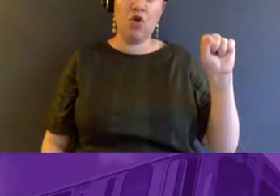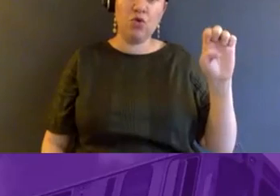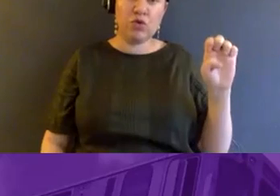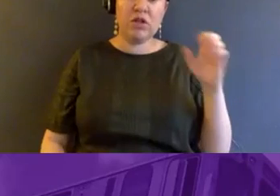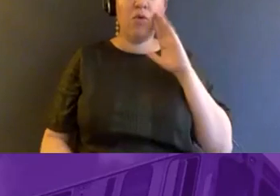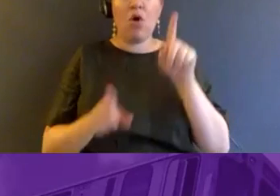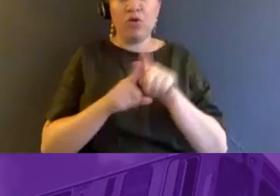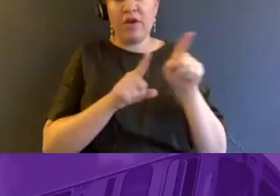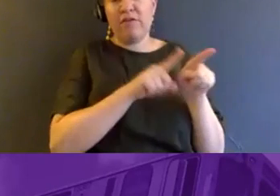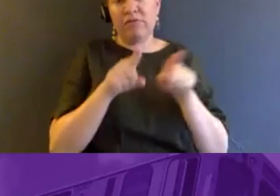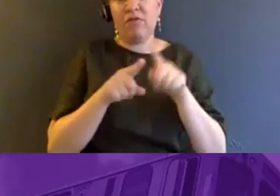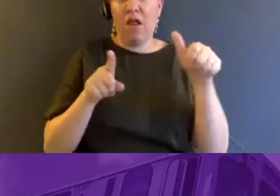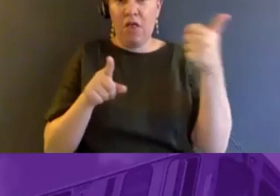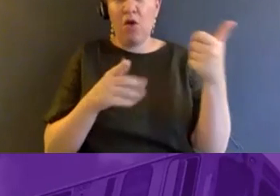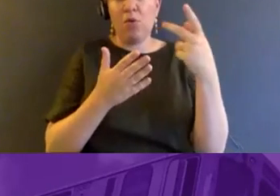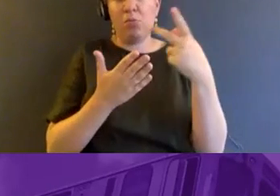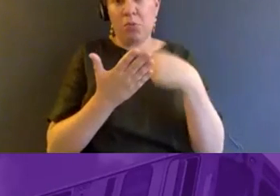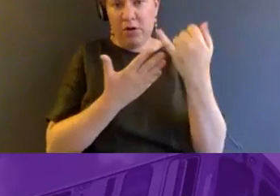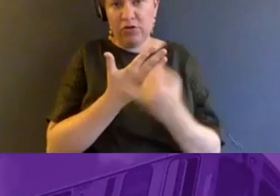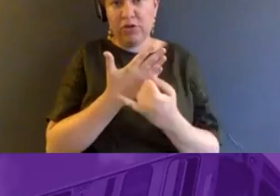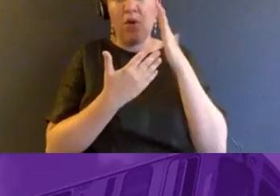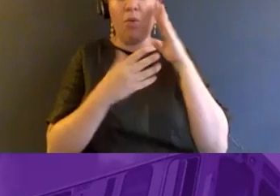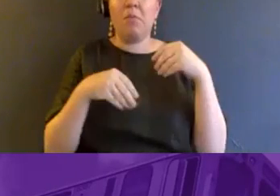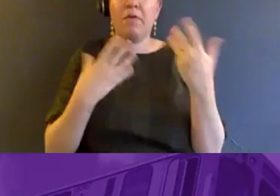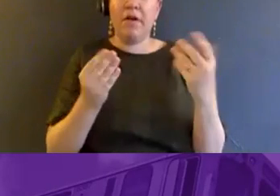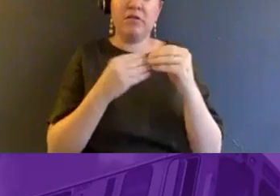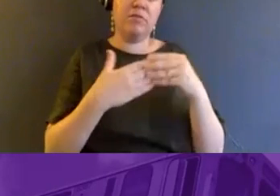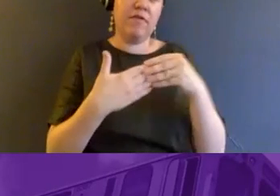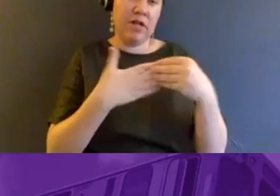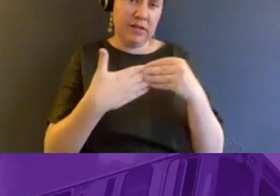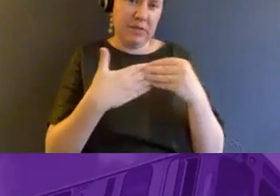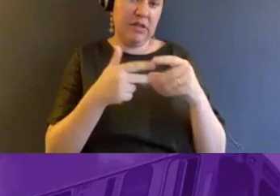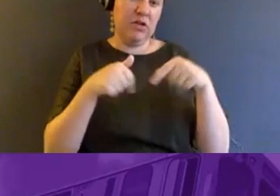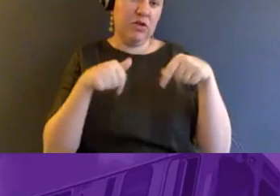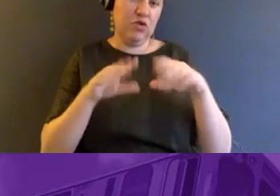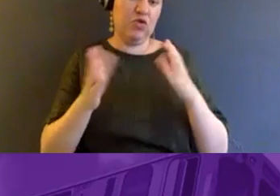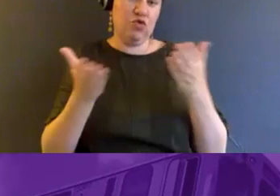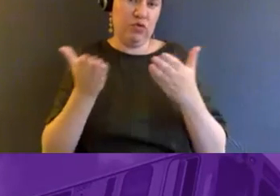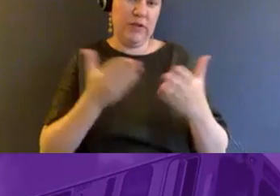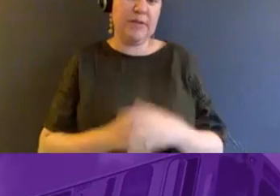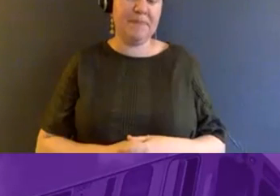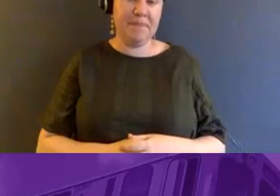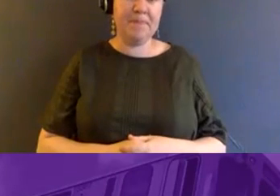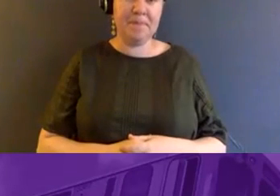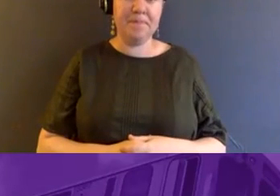Mawr Modernization project, and that will really provide some new flexibility to our service.